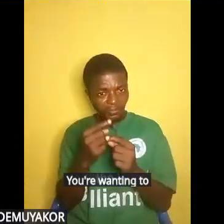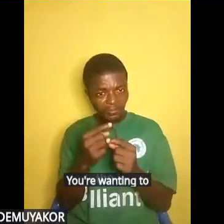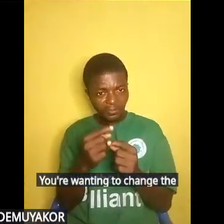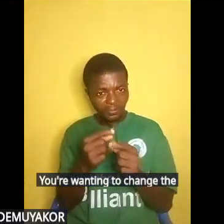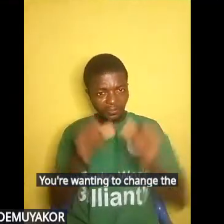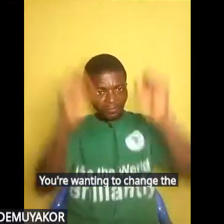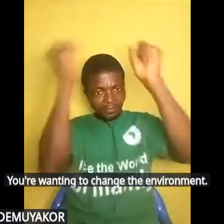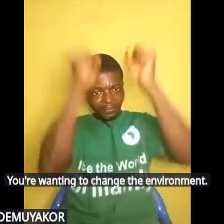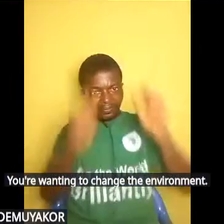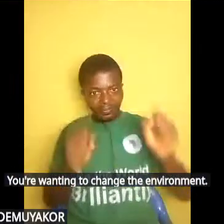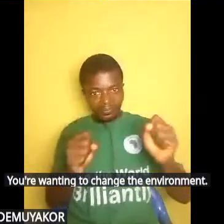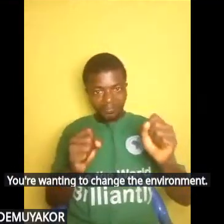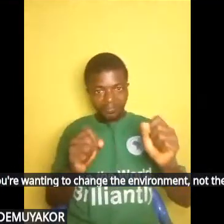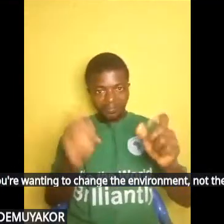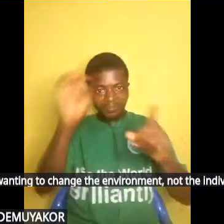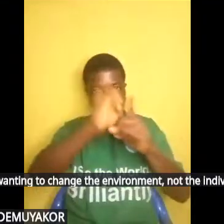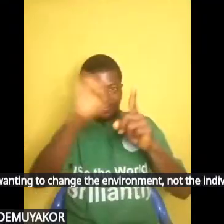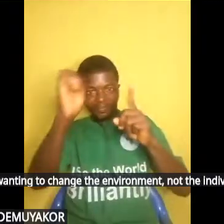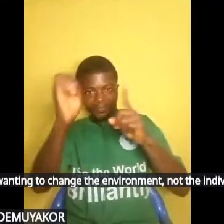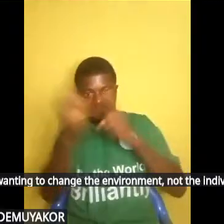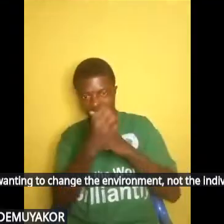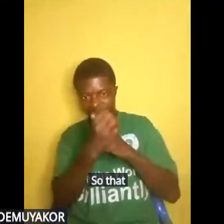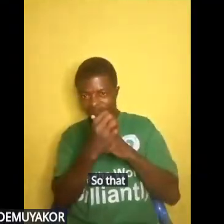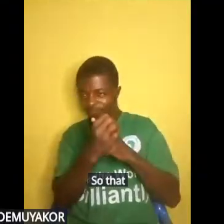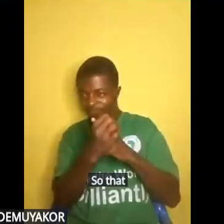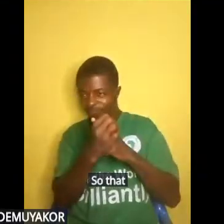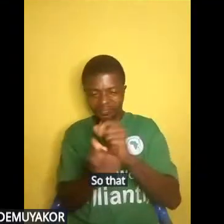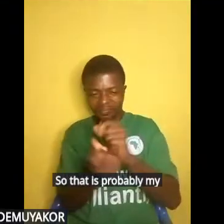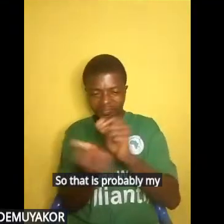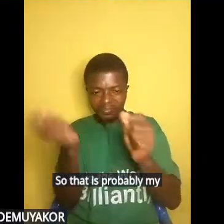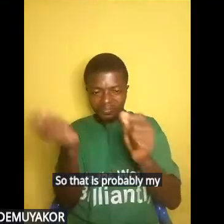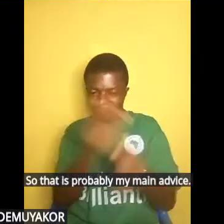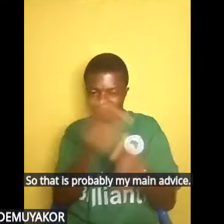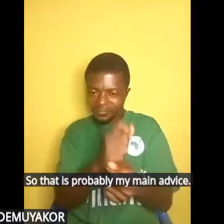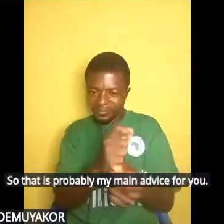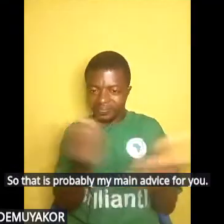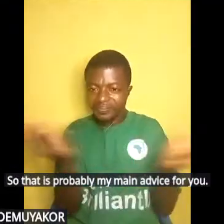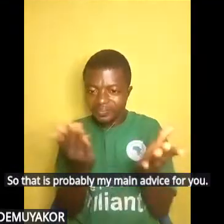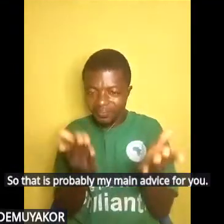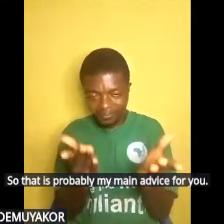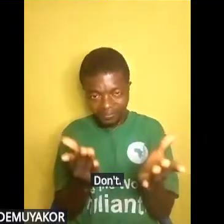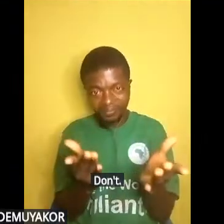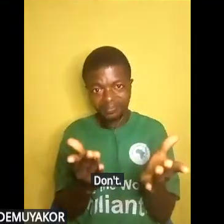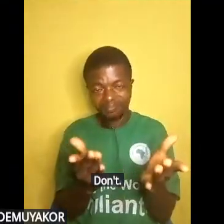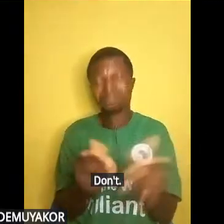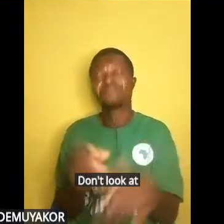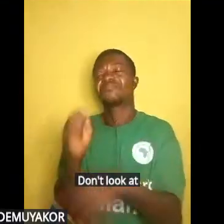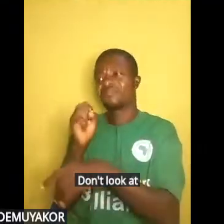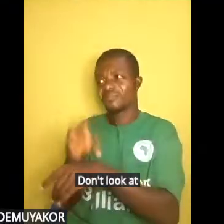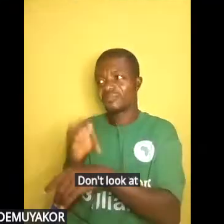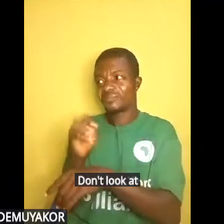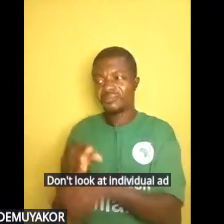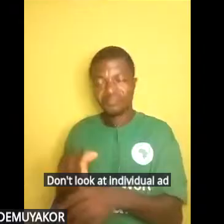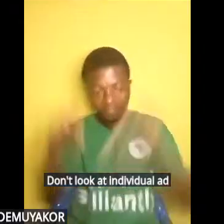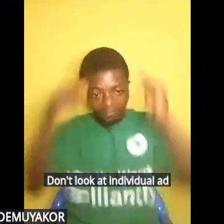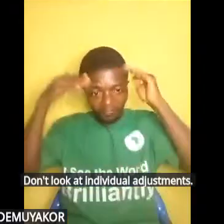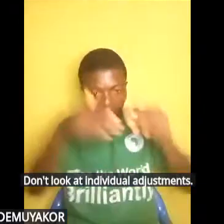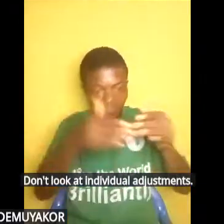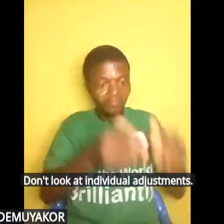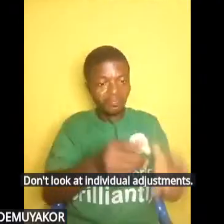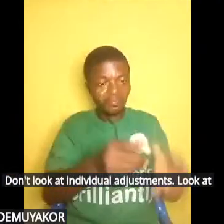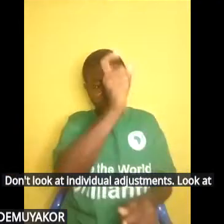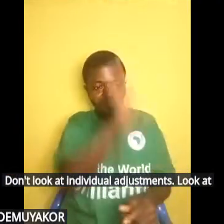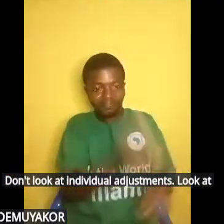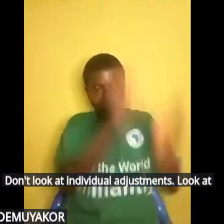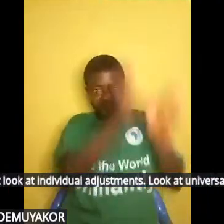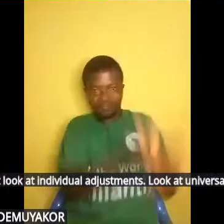environment, not the individual. So that is probably my main advice for you. Don't look at individual adjustments, look at